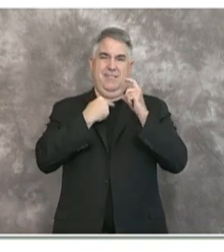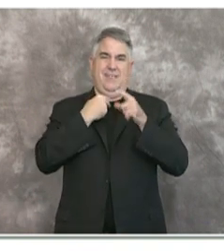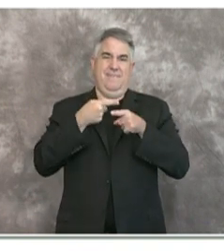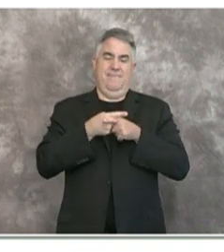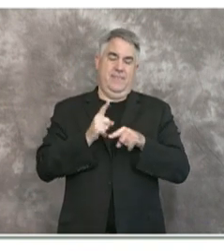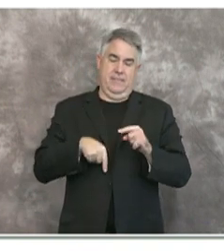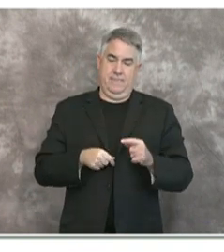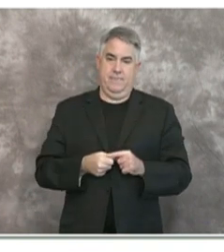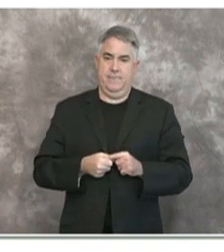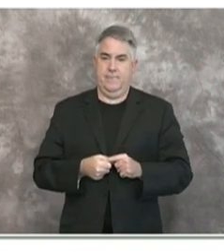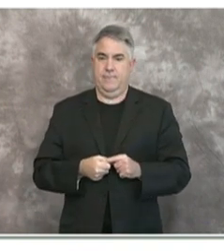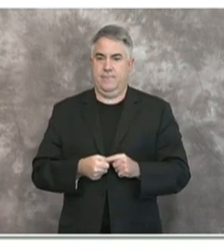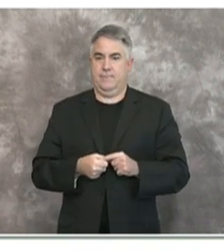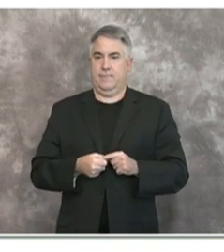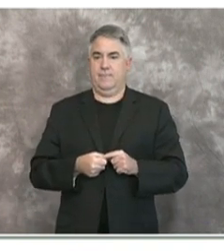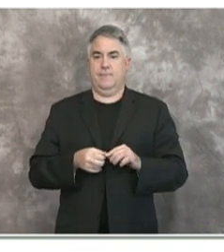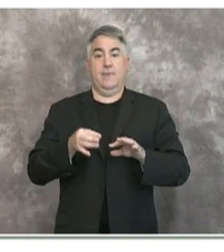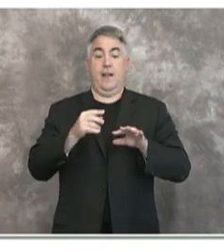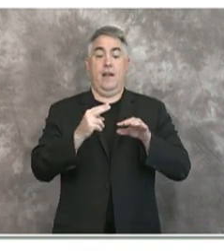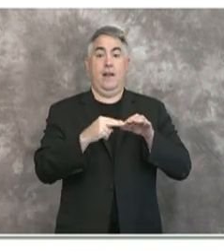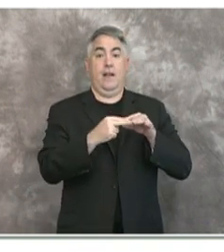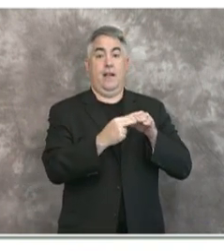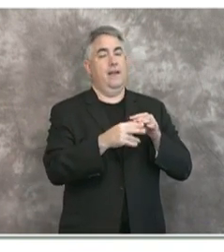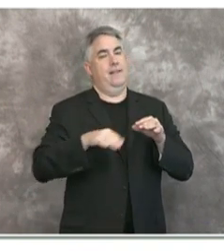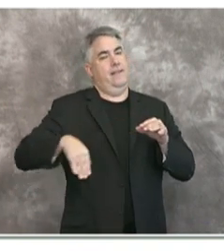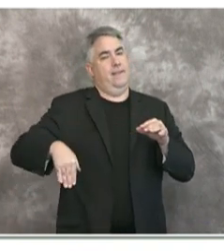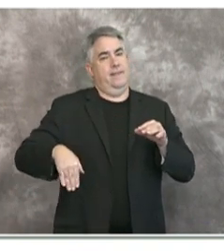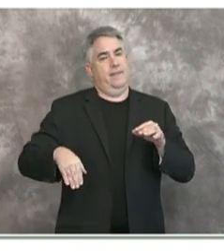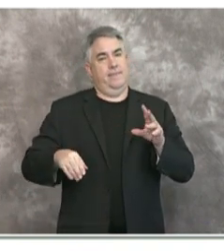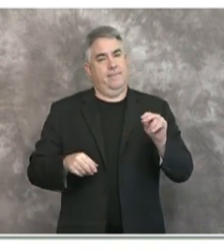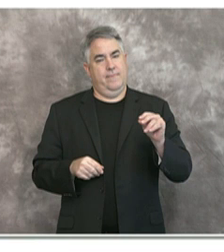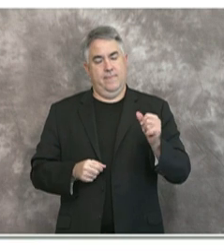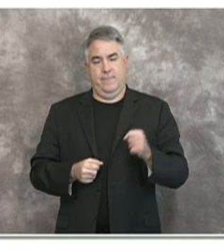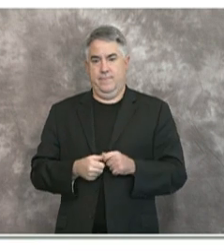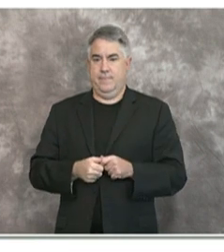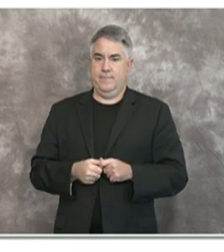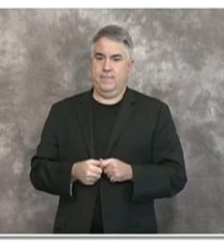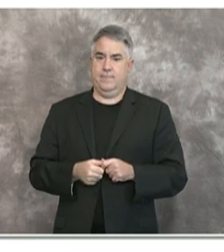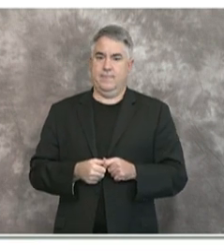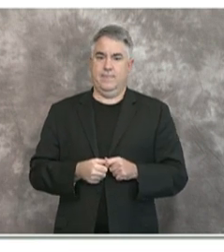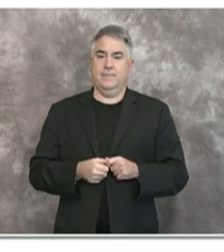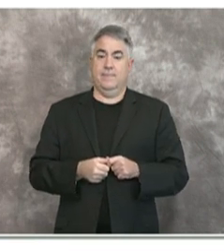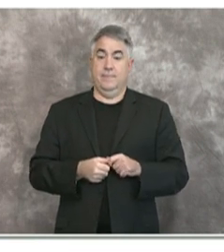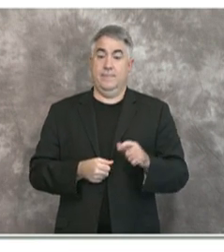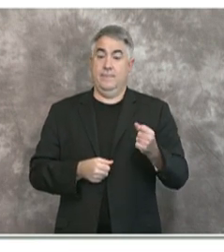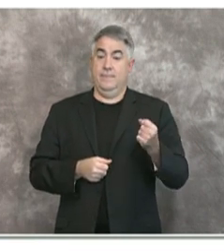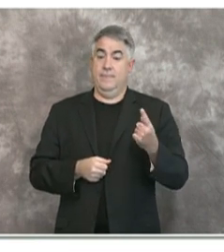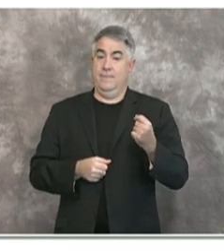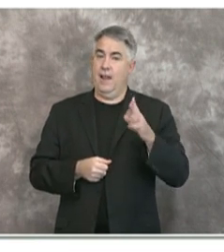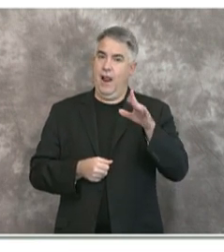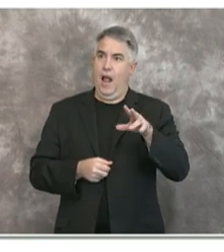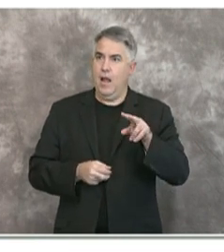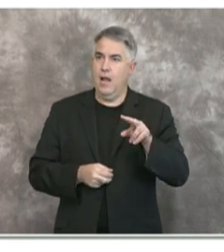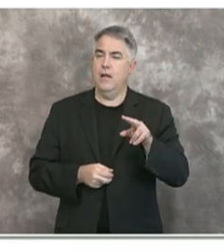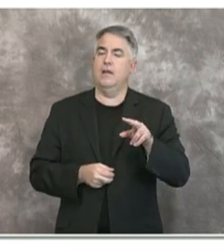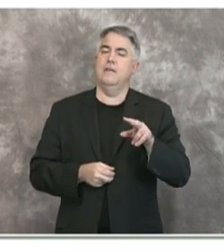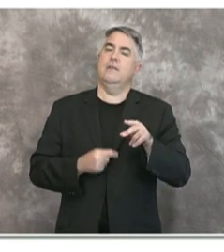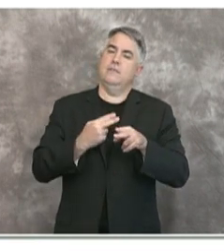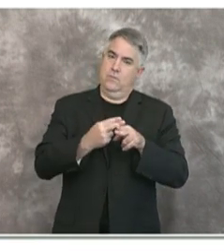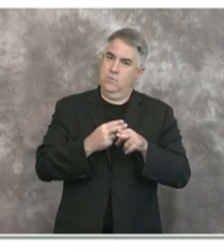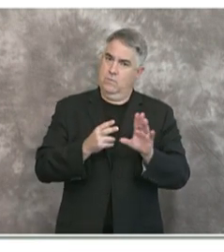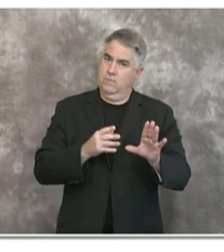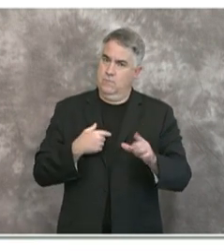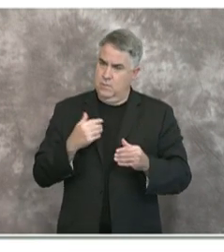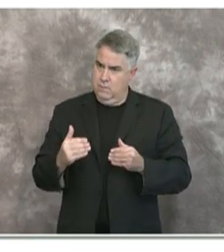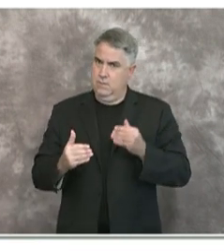not include nail salons. The governor alluded to the fact that these would be coming soon, but they are not presently